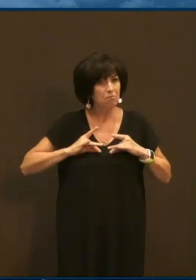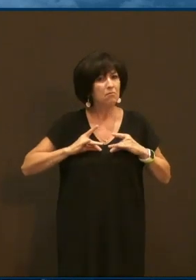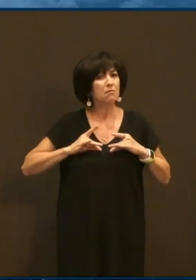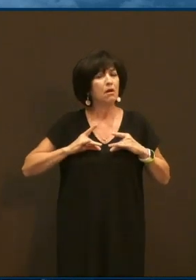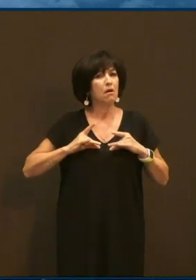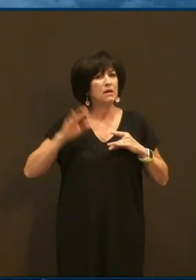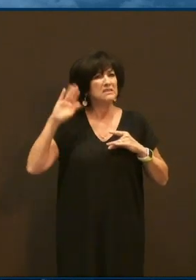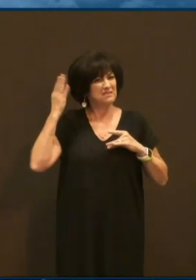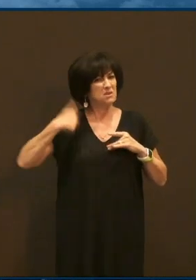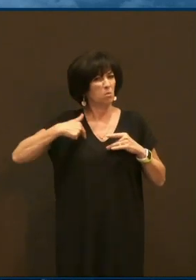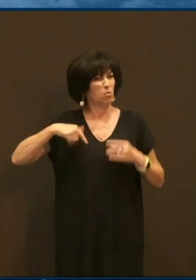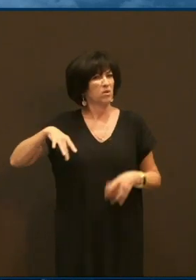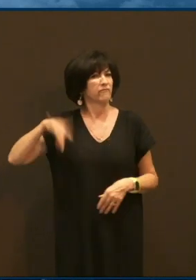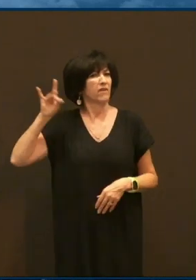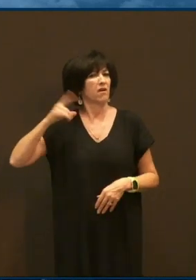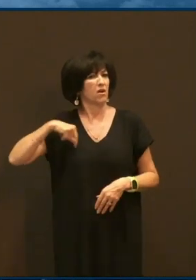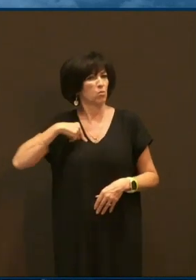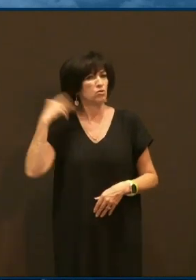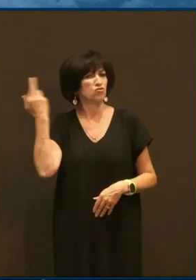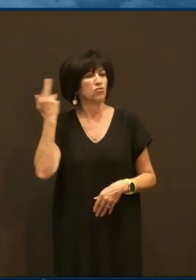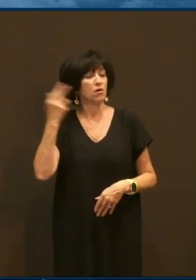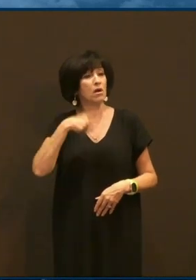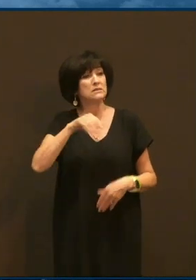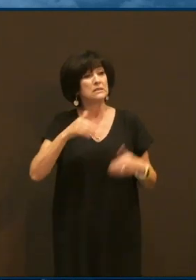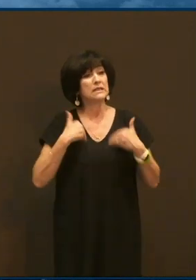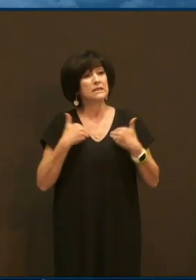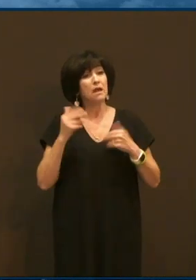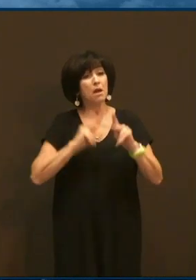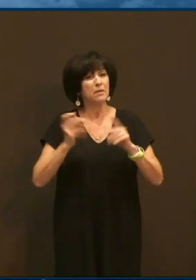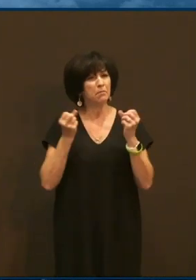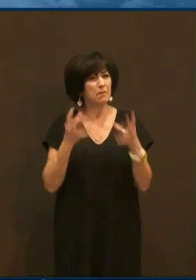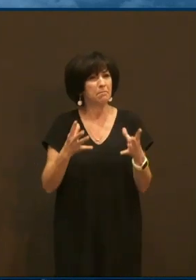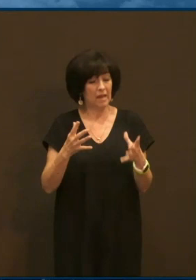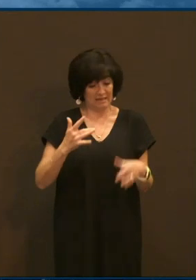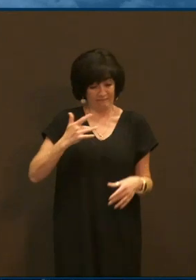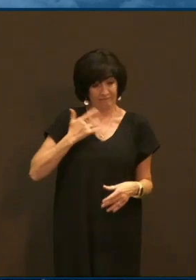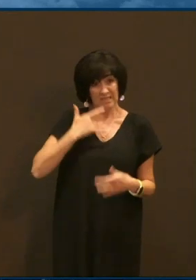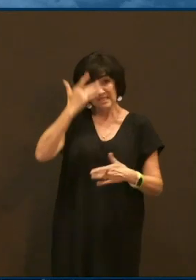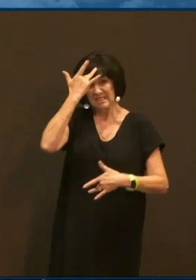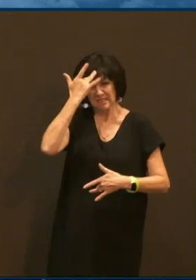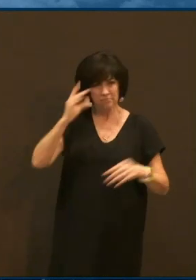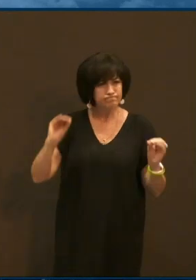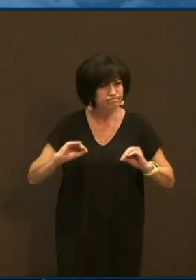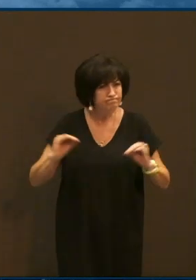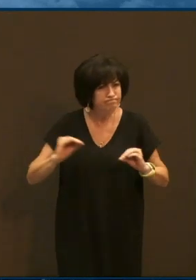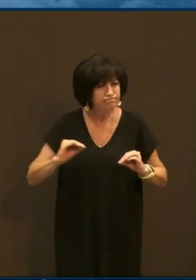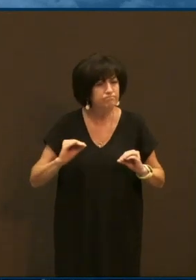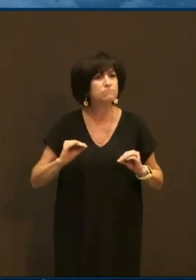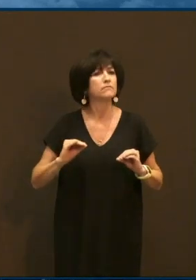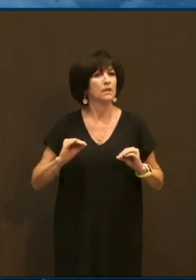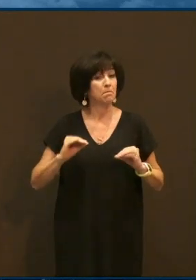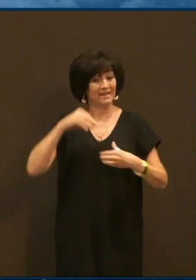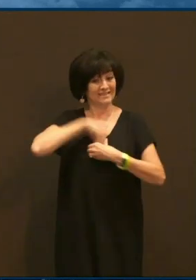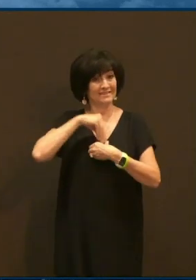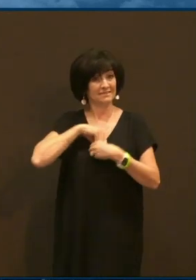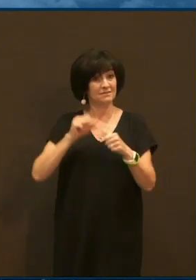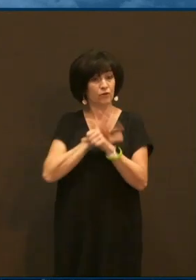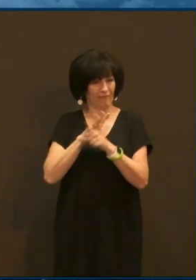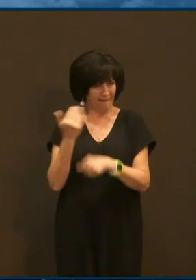not going to tell you that you should be tested. If you participated in Senior Week